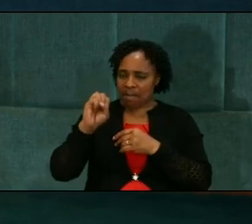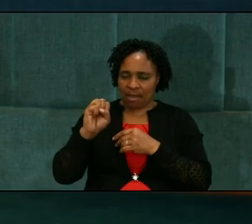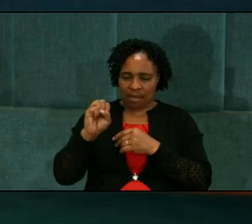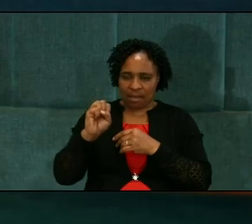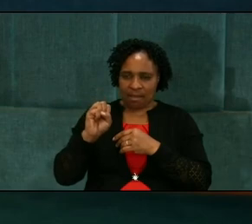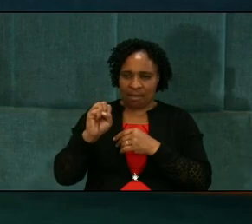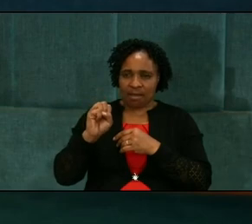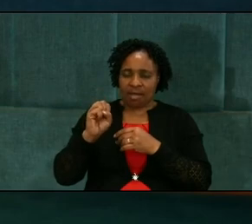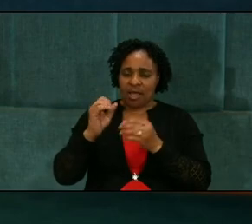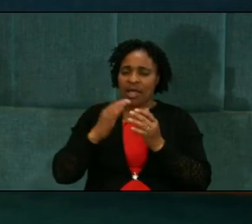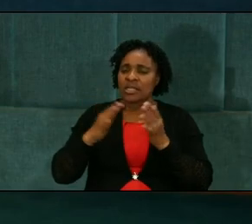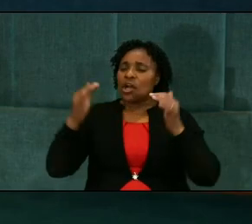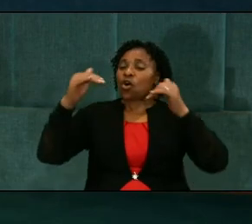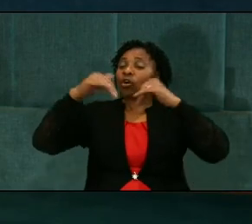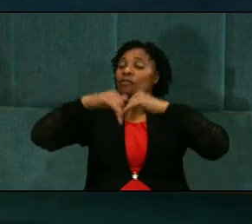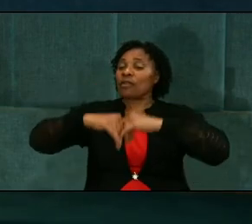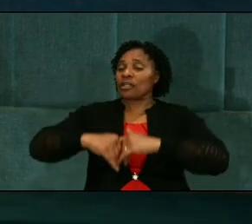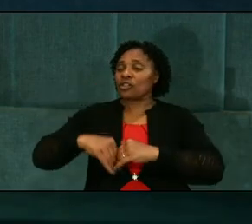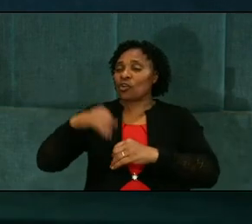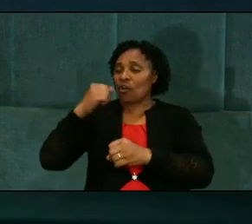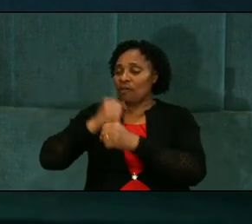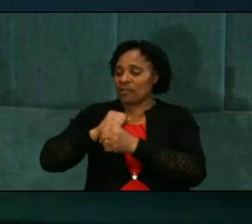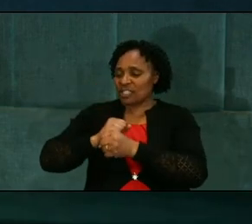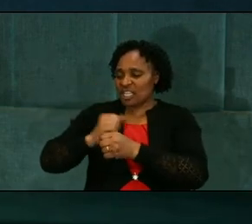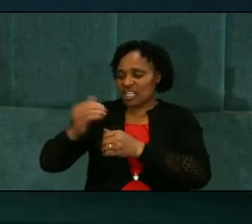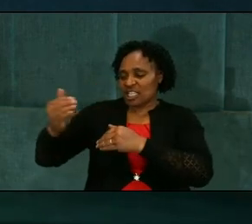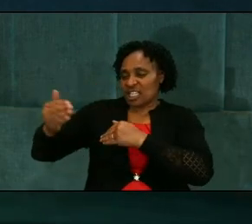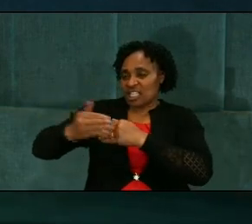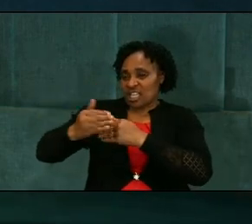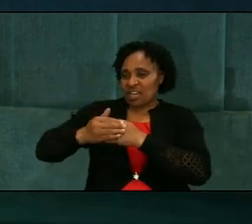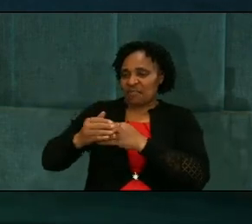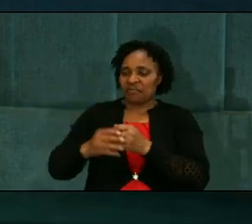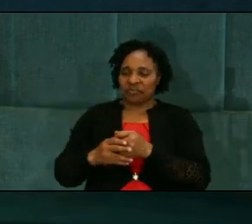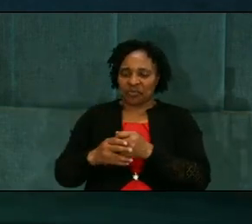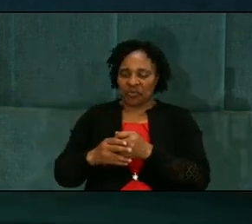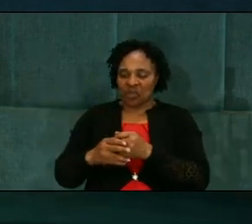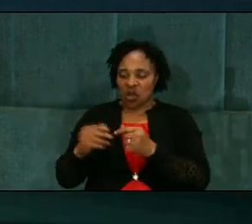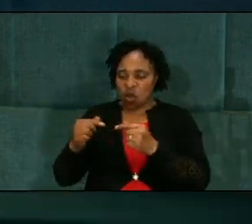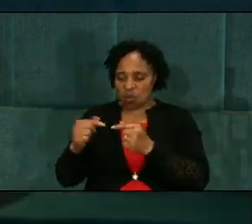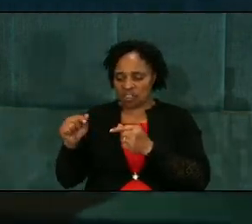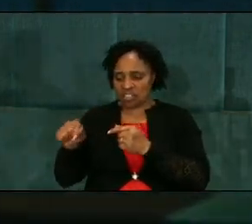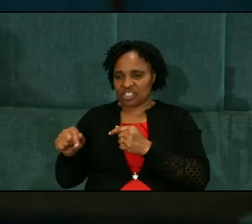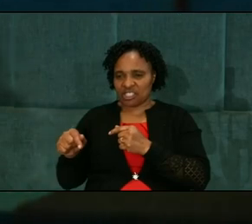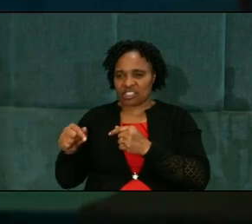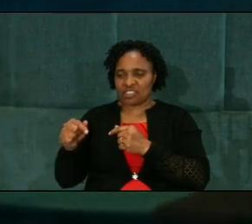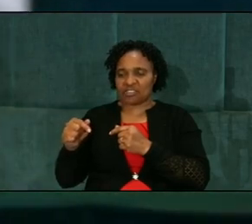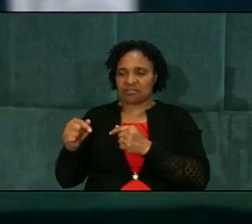And the conference office is very close by the high school.